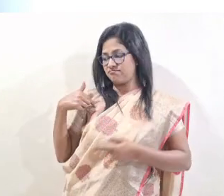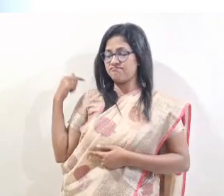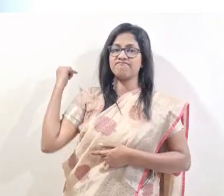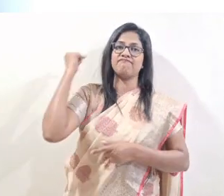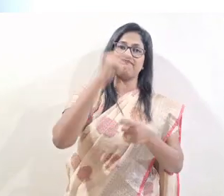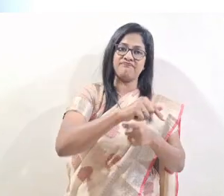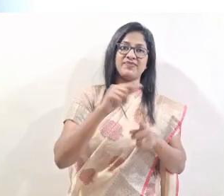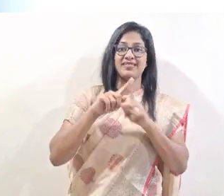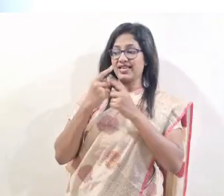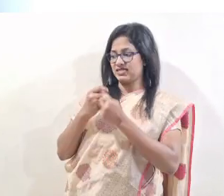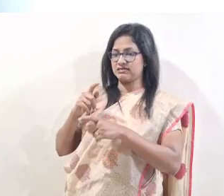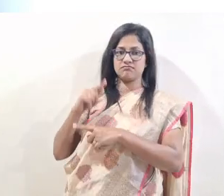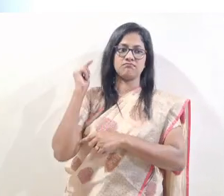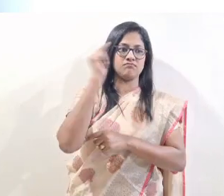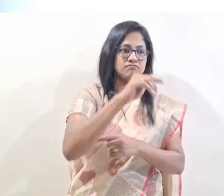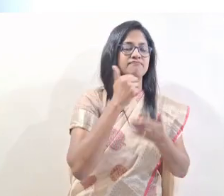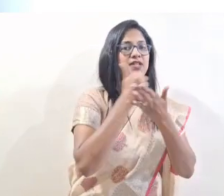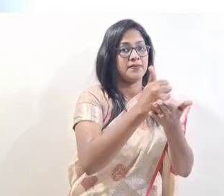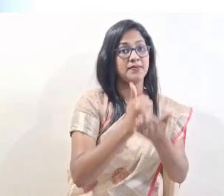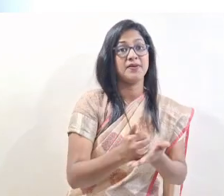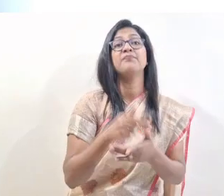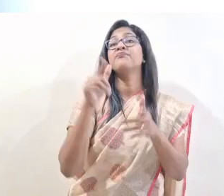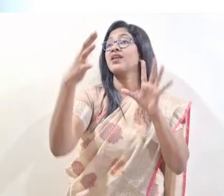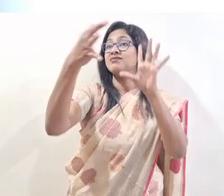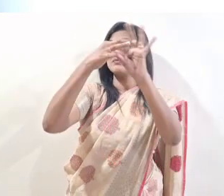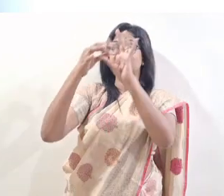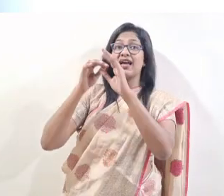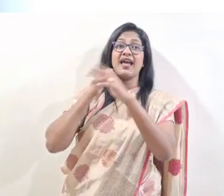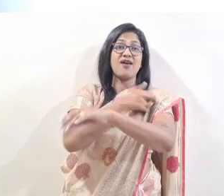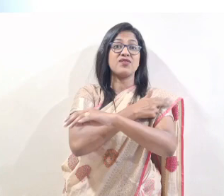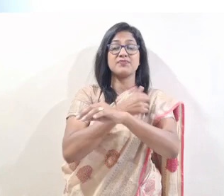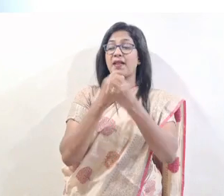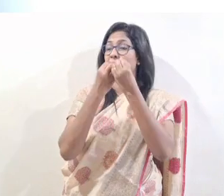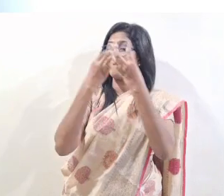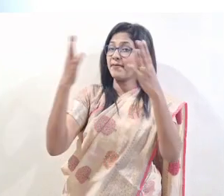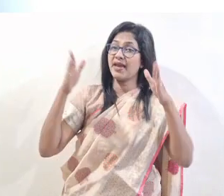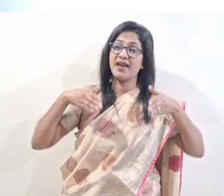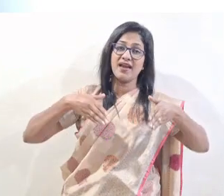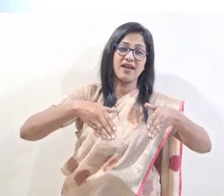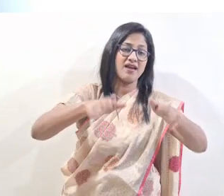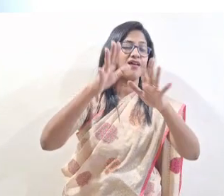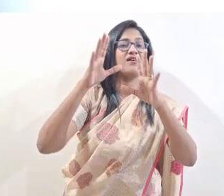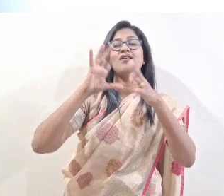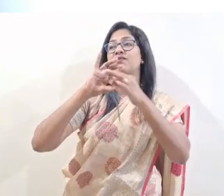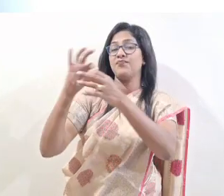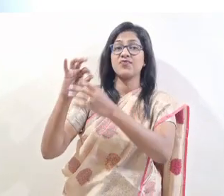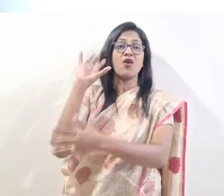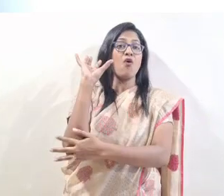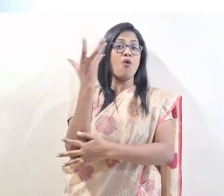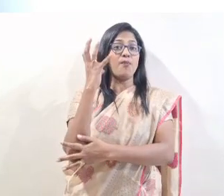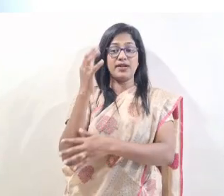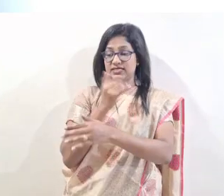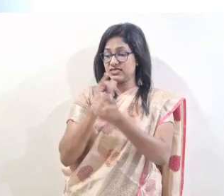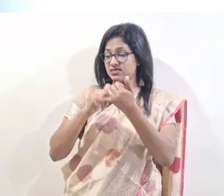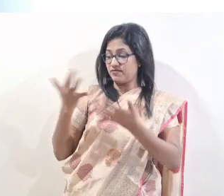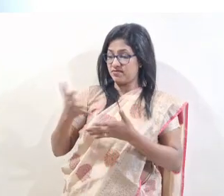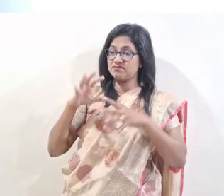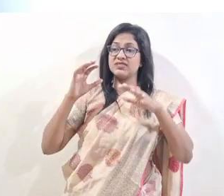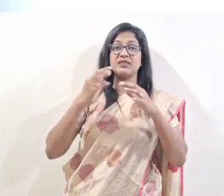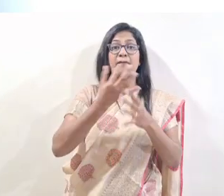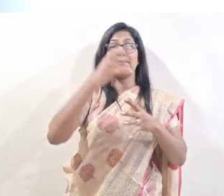provide the necessary help. Tied up with a lot of hospitals all along the corridors. Ambulance services were kept in almost all the major